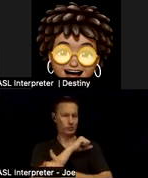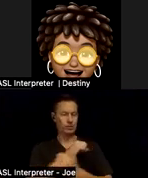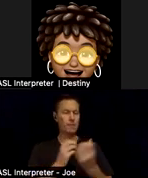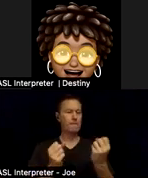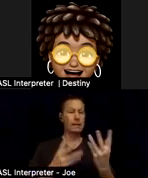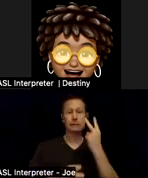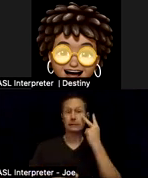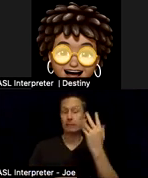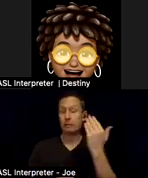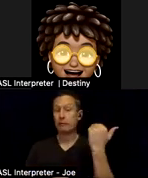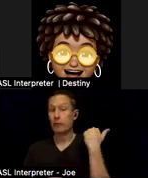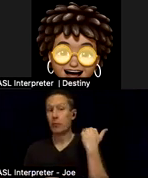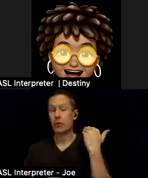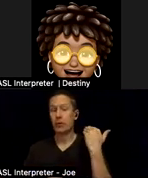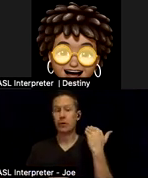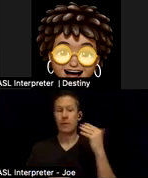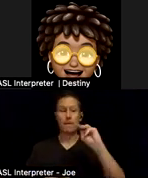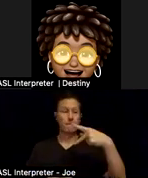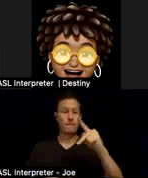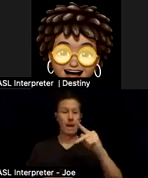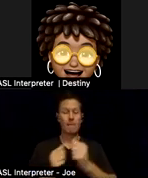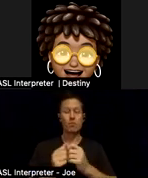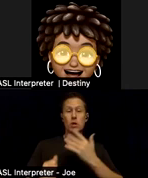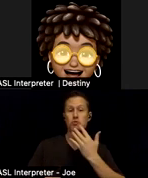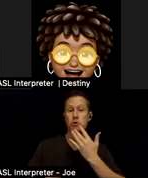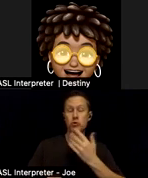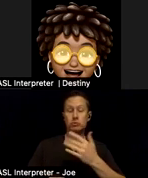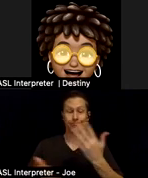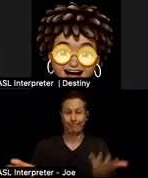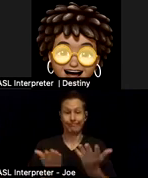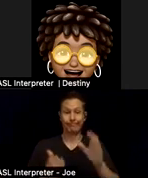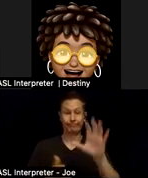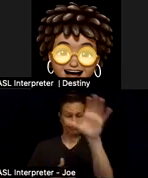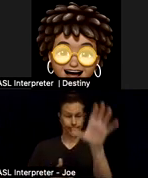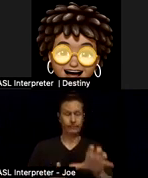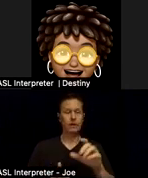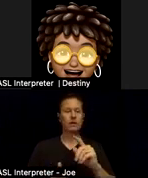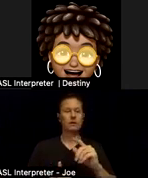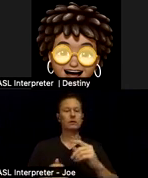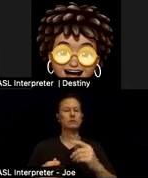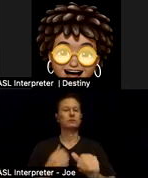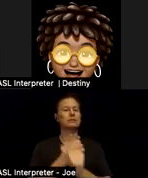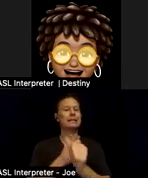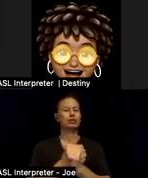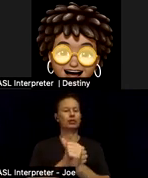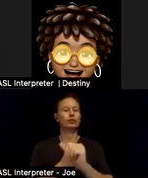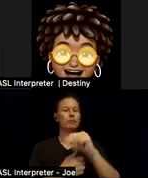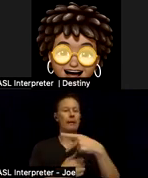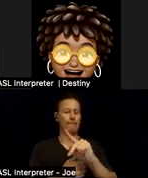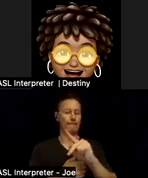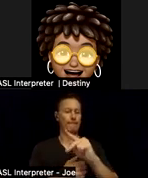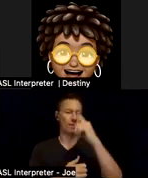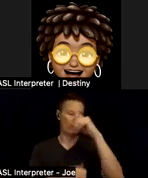one on your screen here. This type of map is called an earthquake hazard map. We all get it. The